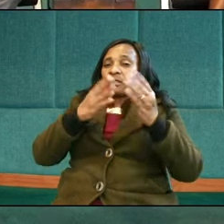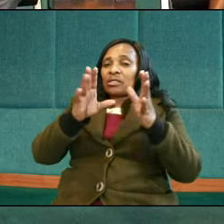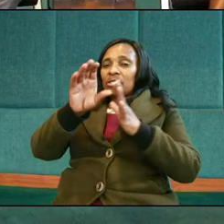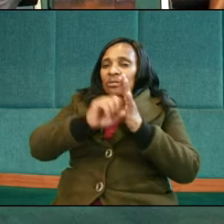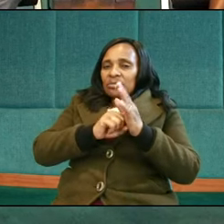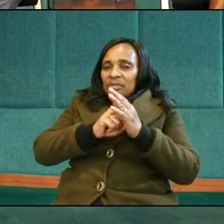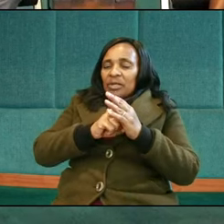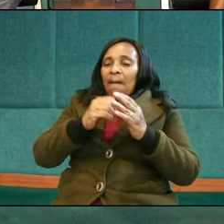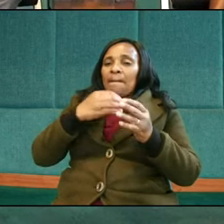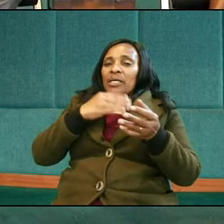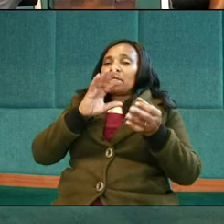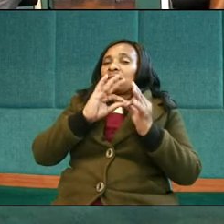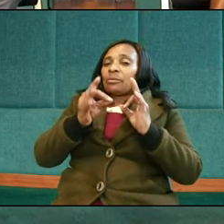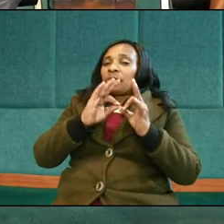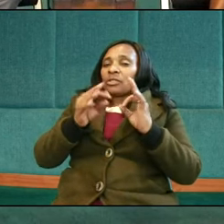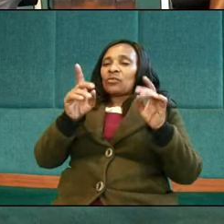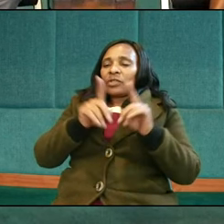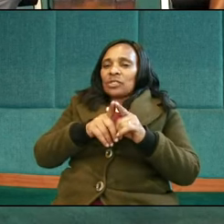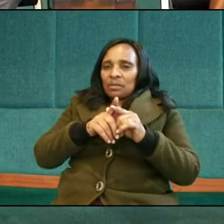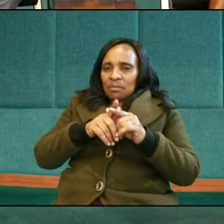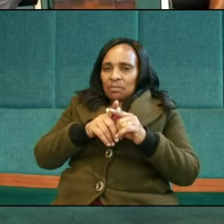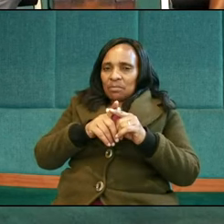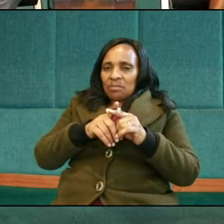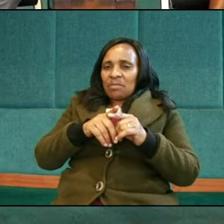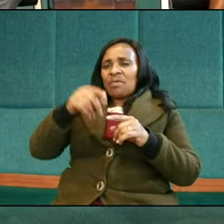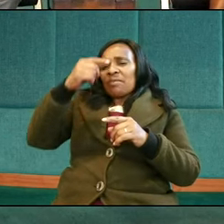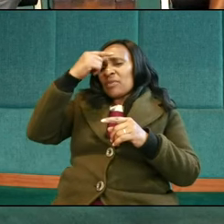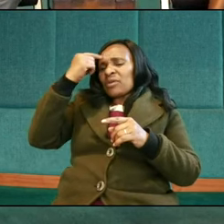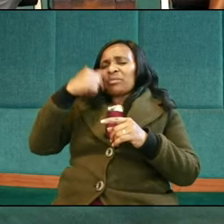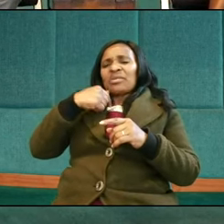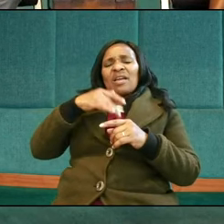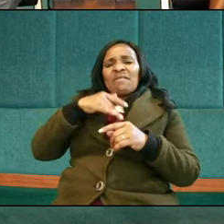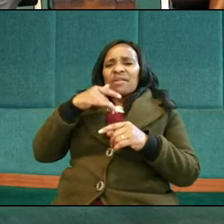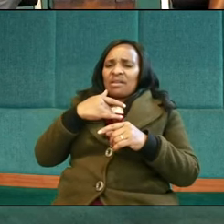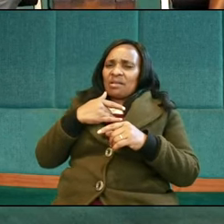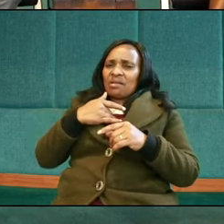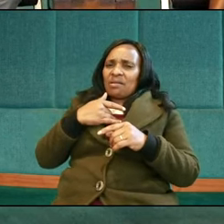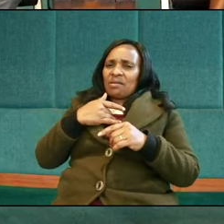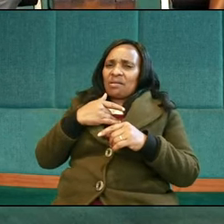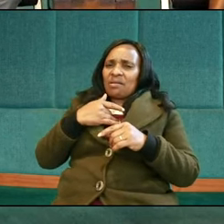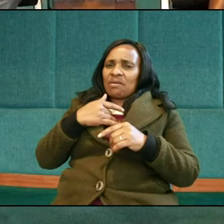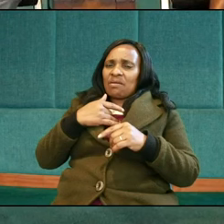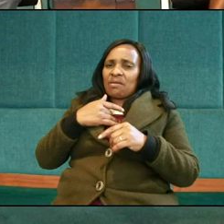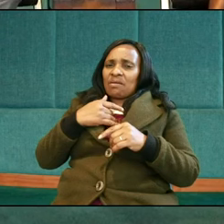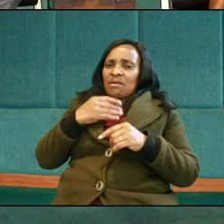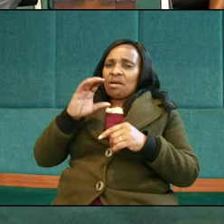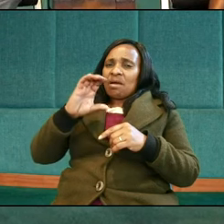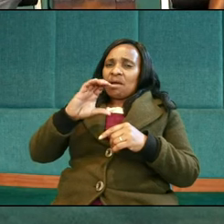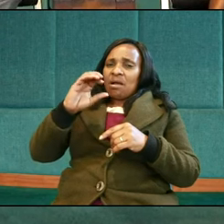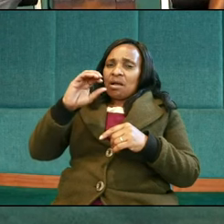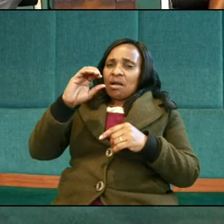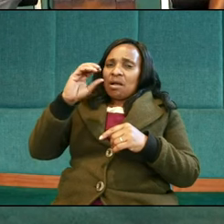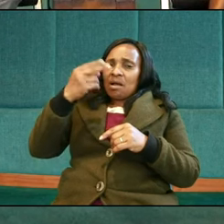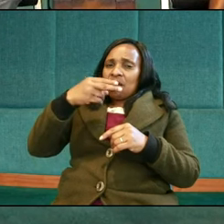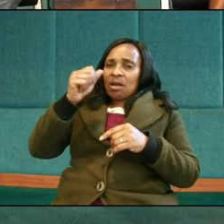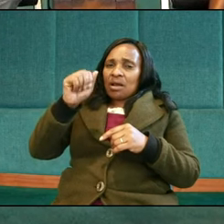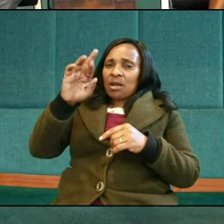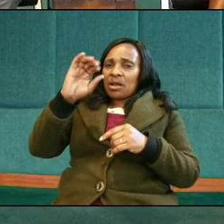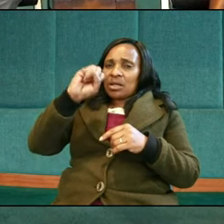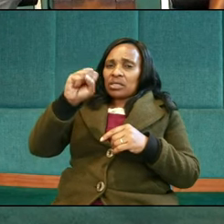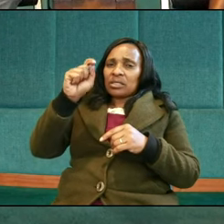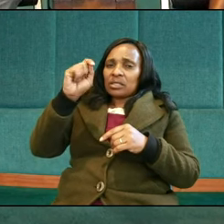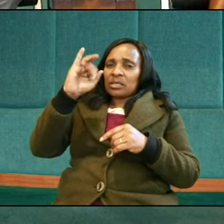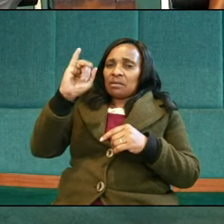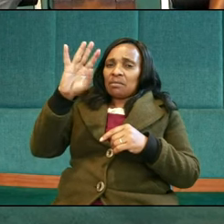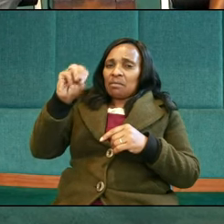And here's my interpretation of the same. Because I feel like charismatic leadership is someone who's